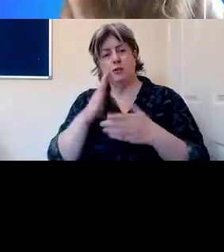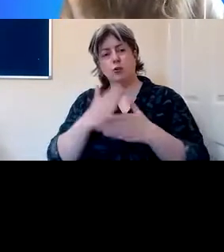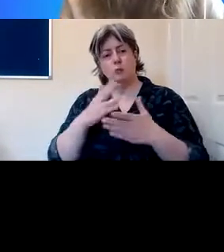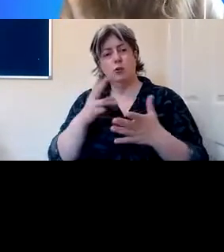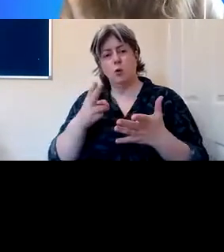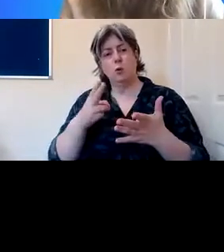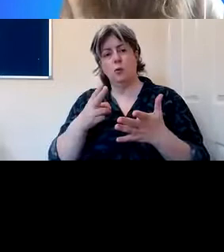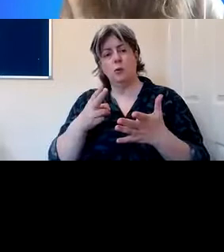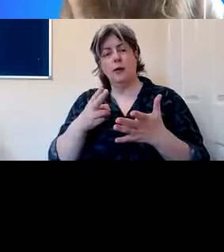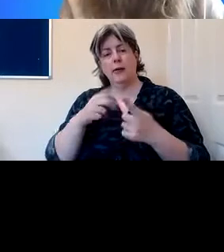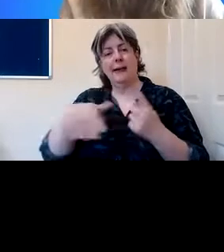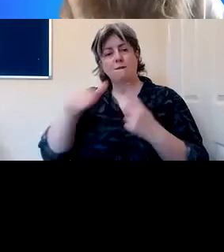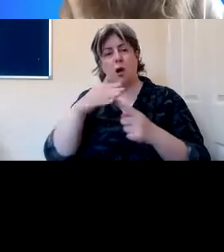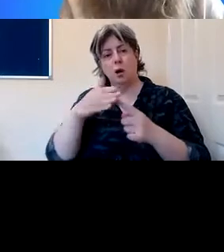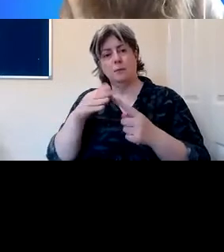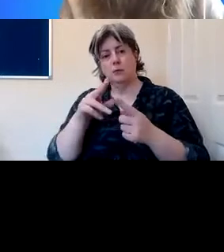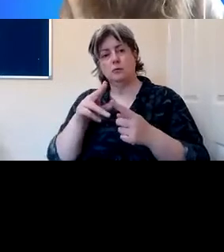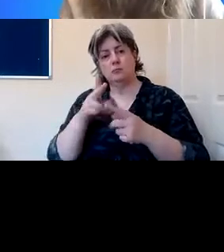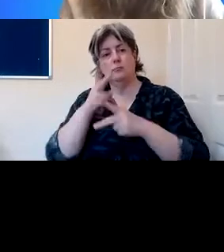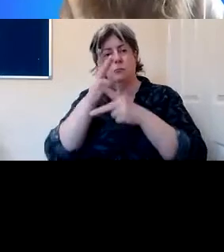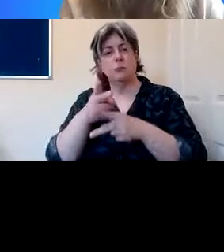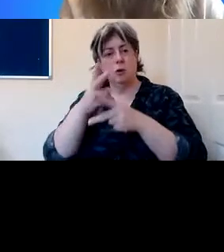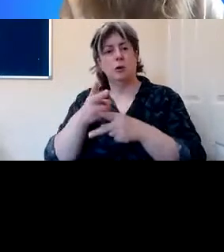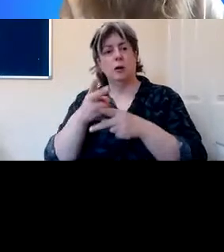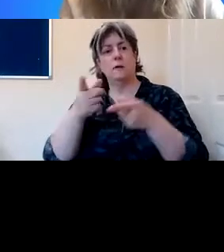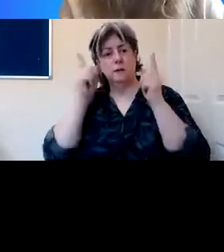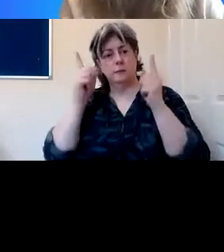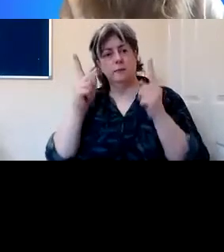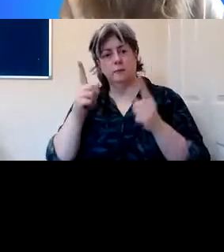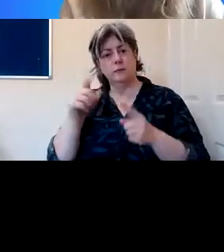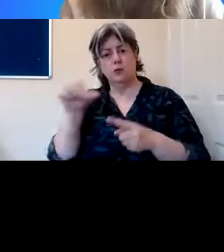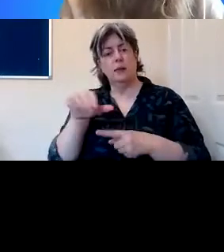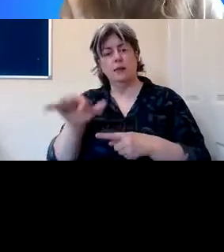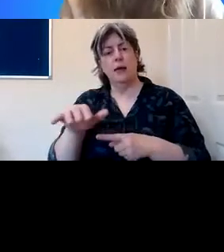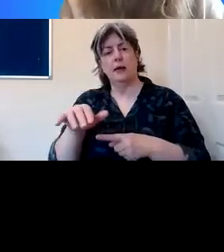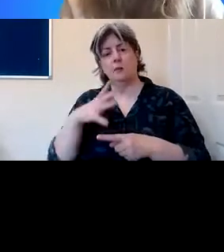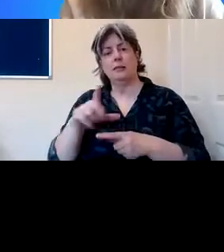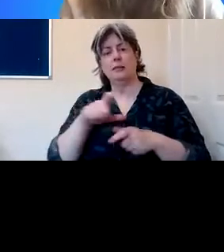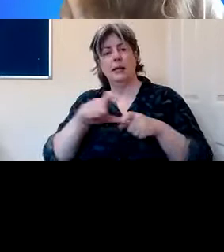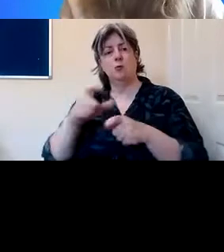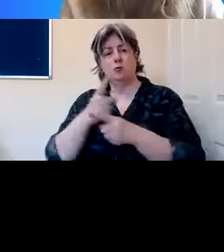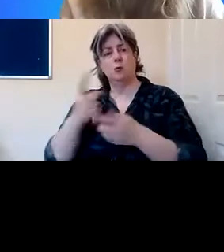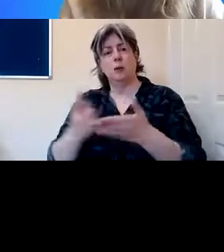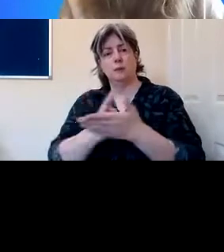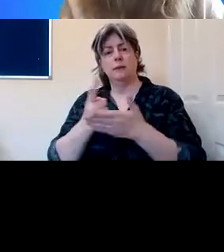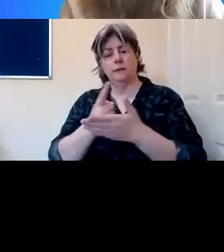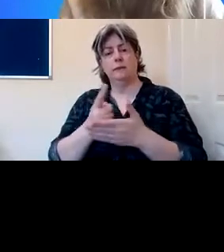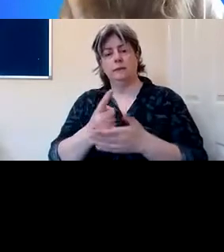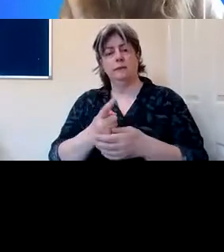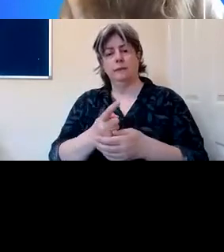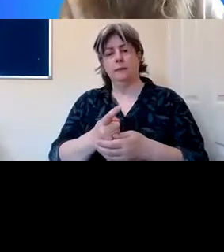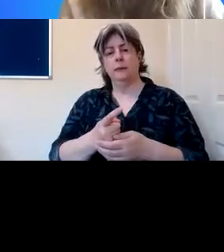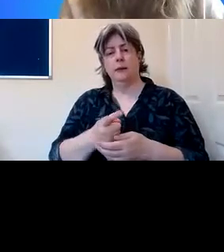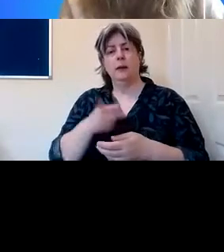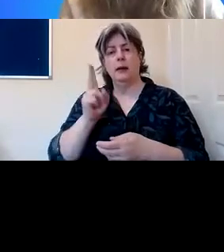So I think that is, you know, that is something we need to keep talking about and keep working on. And I think professional learning communities, again, have a role to